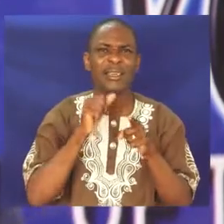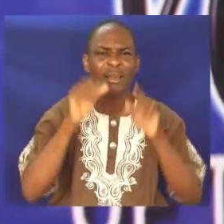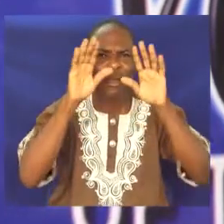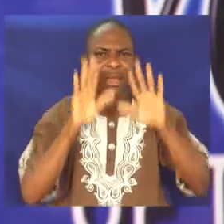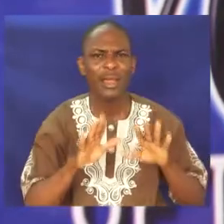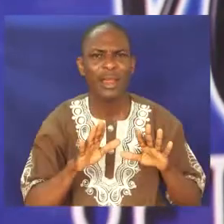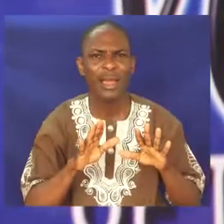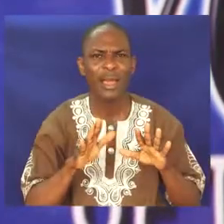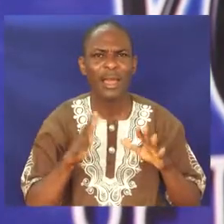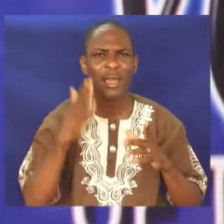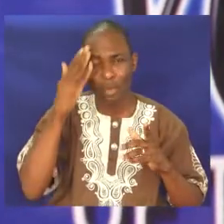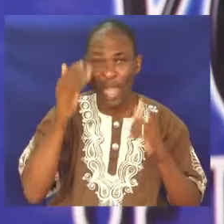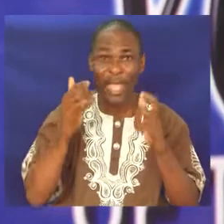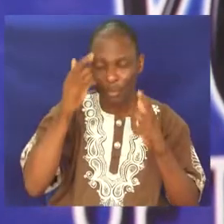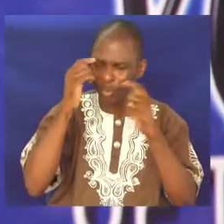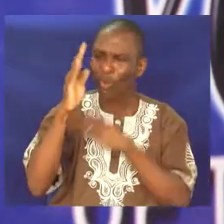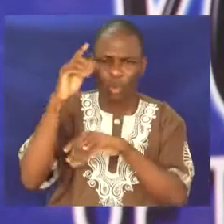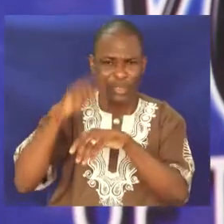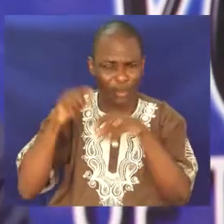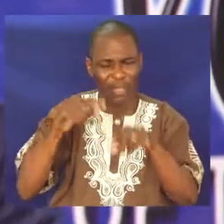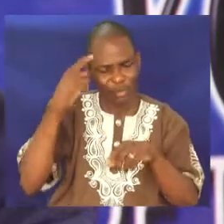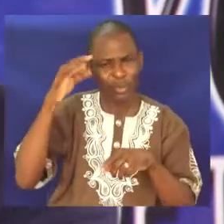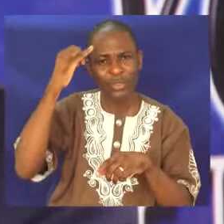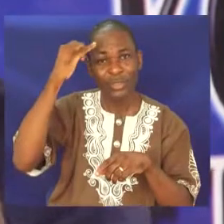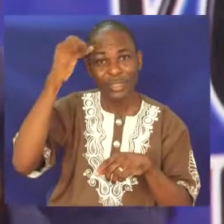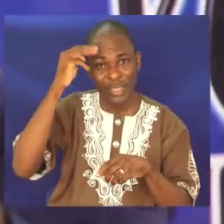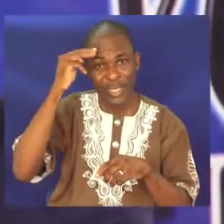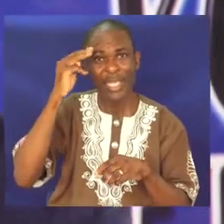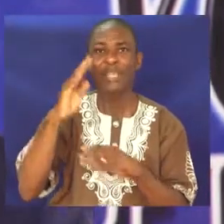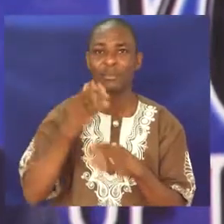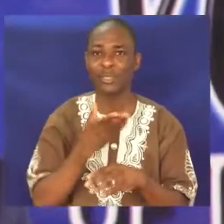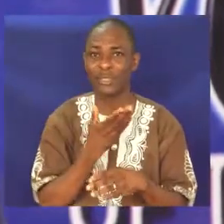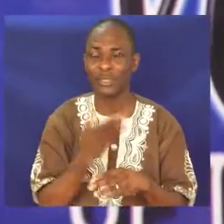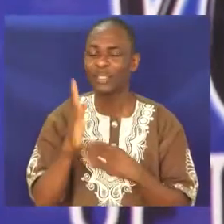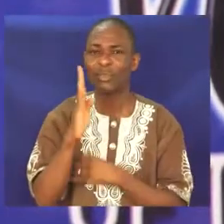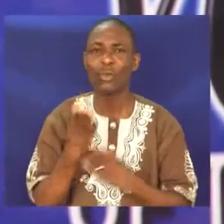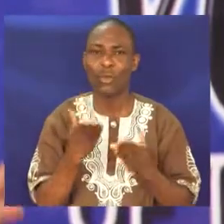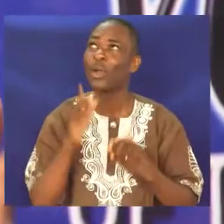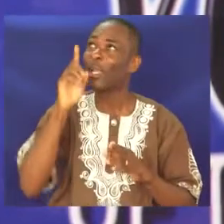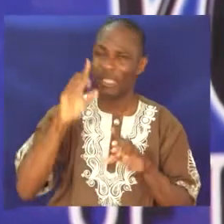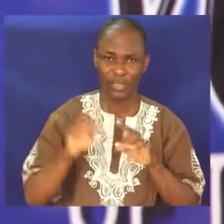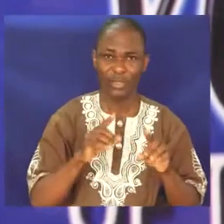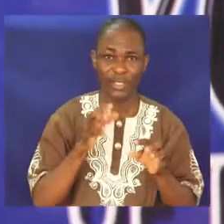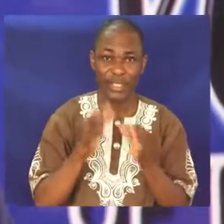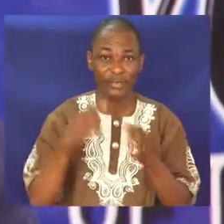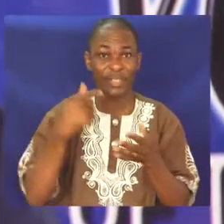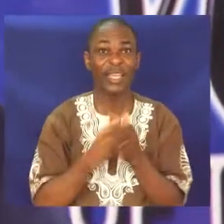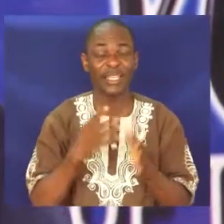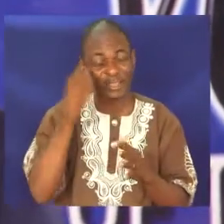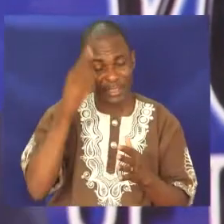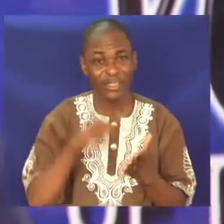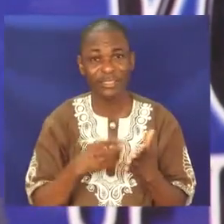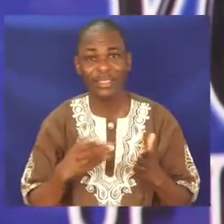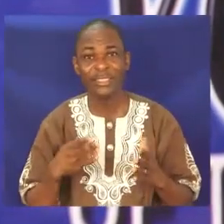na ne bre e na aso na de onyangopon pa so oyɛ no e na oyɛ sɛ Ghana 40 wo yase a politics mu